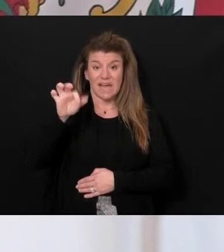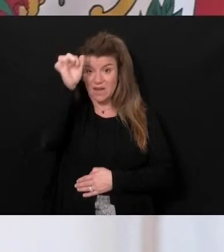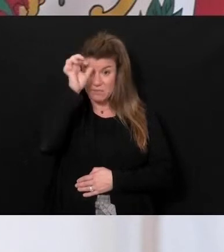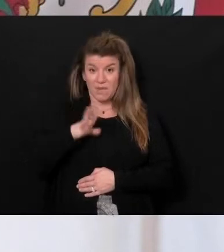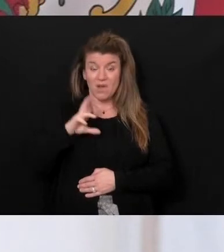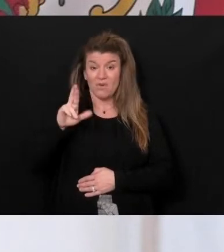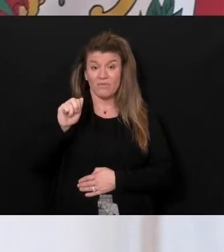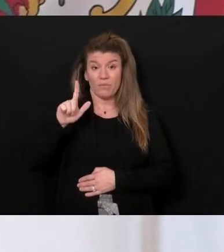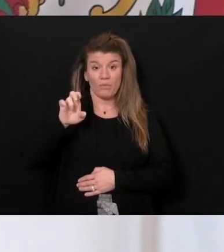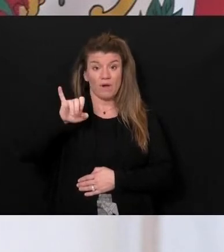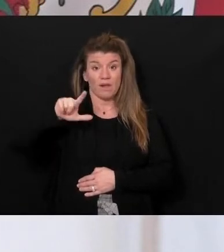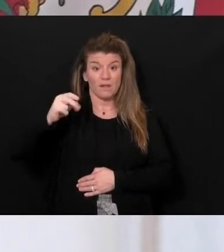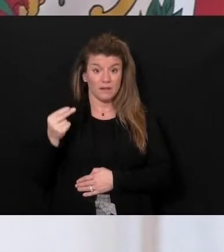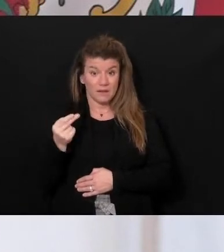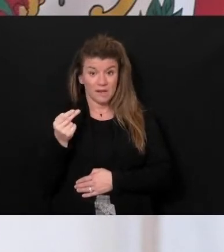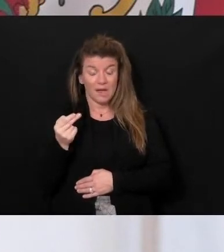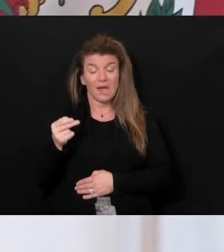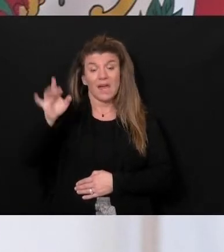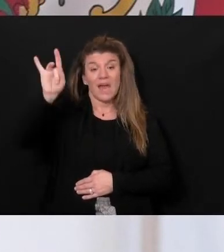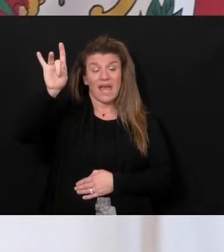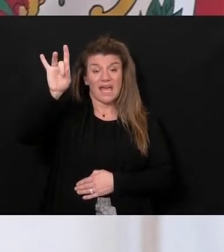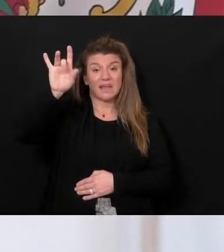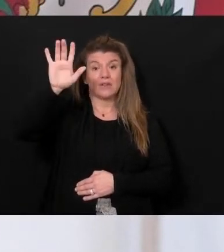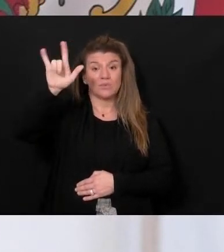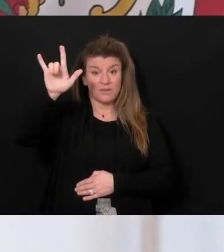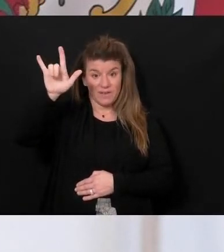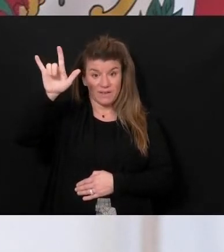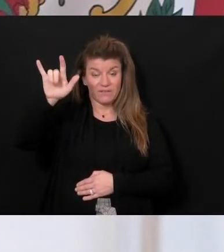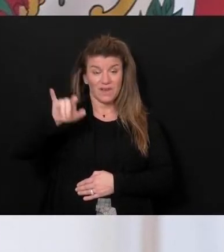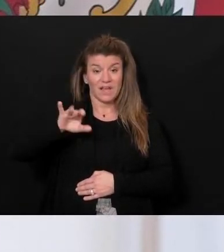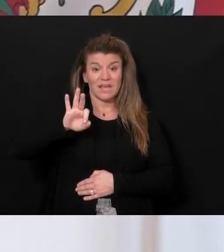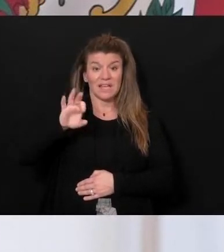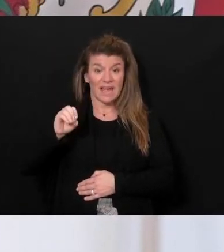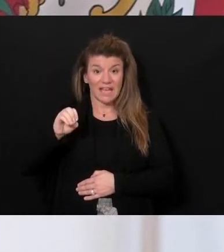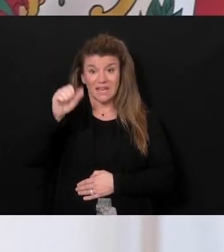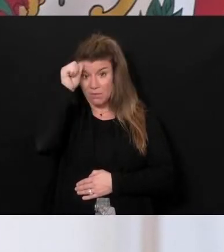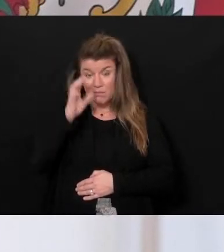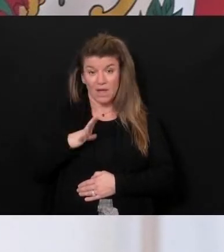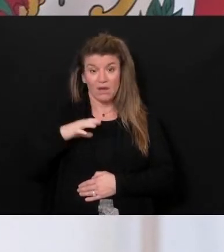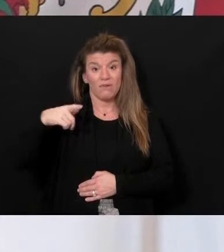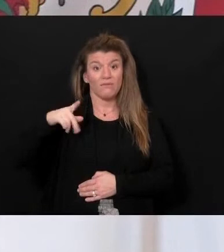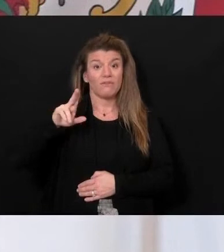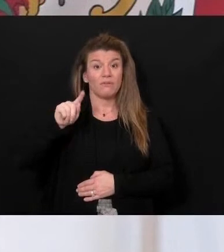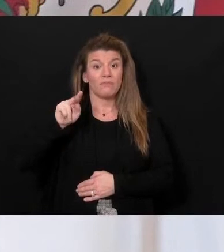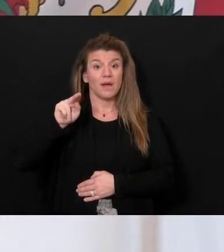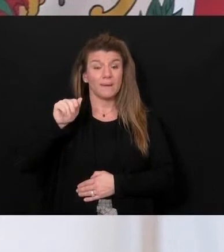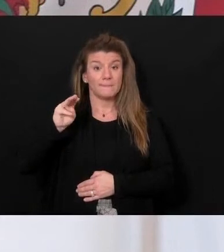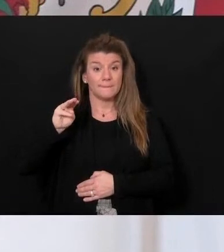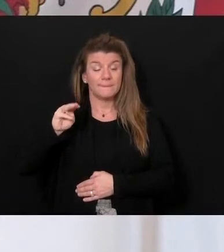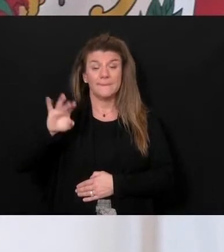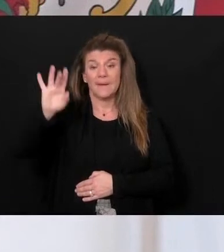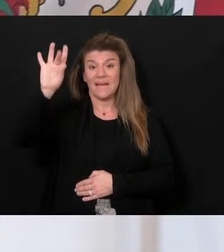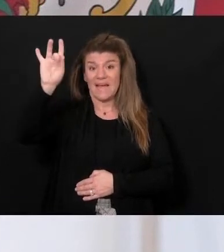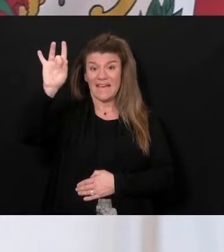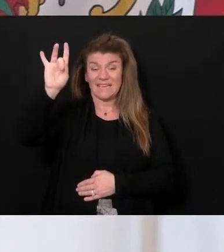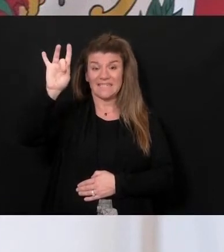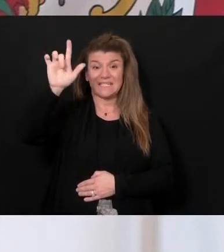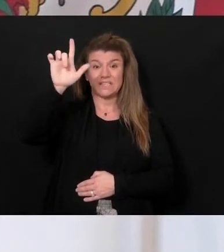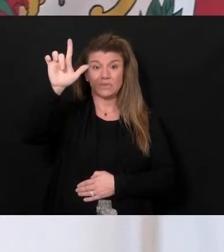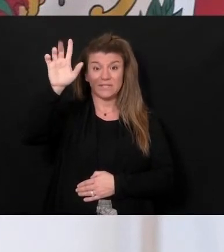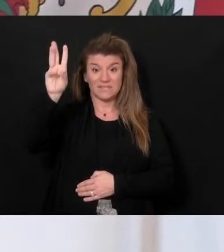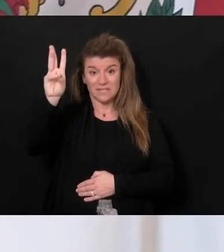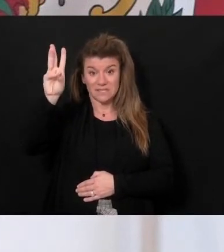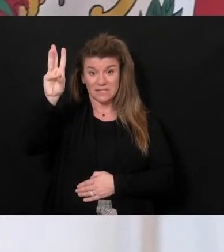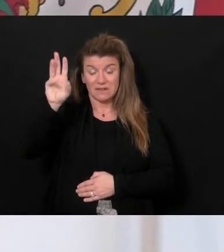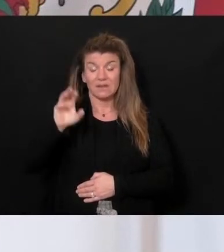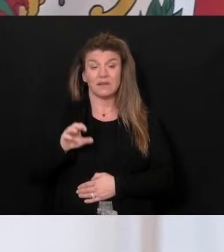from Raleigh County. Our 1,825th death, a 90-year-old male from Putnam County. Our 1,826th